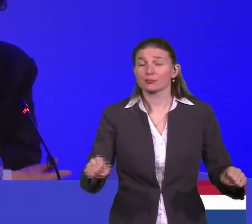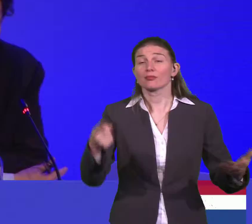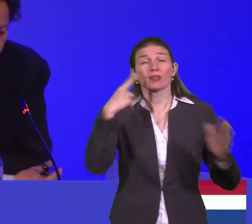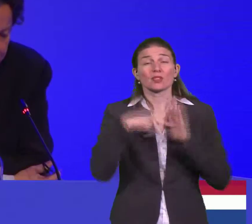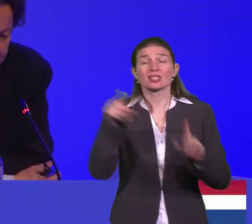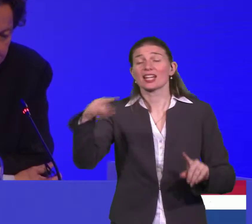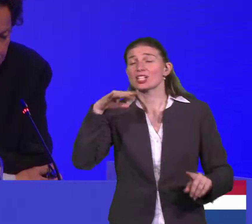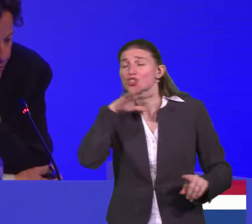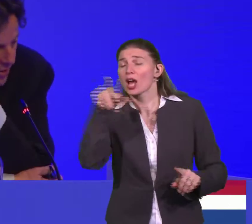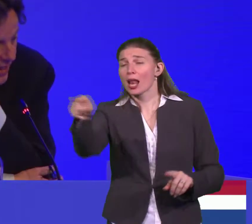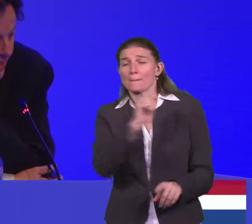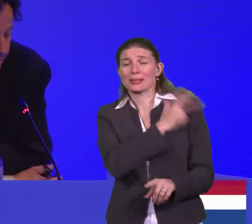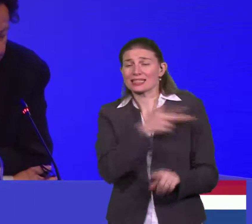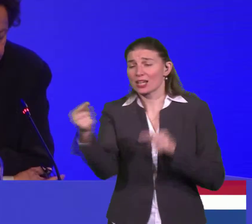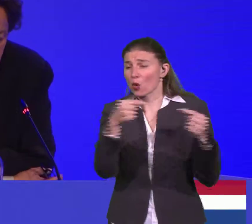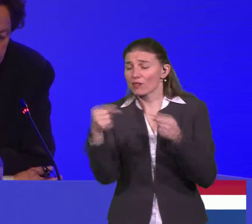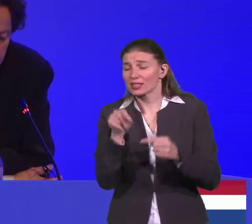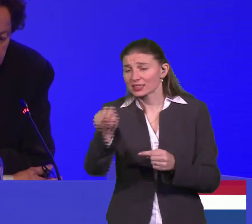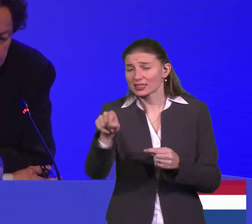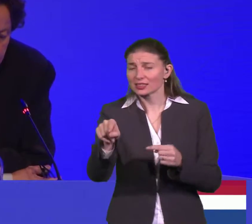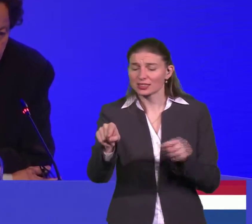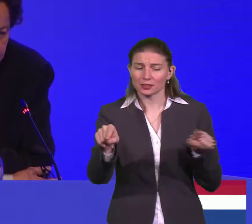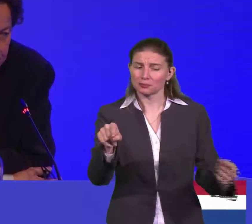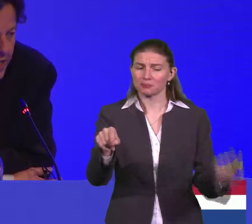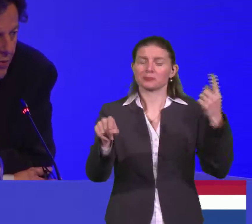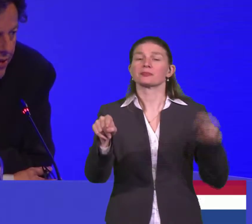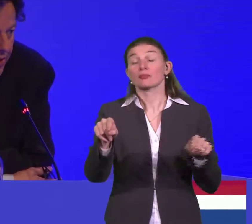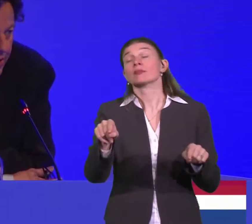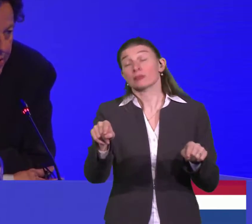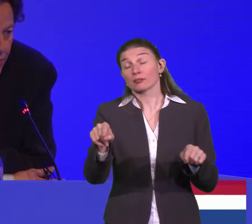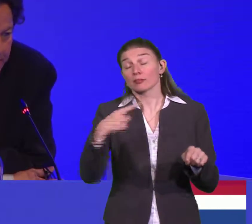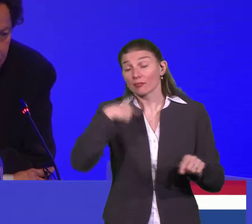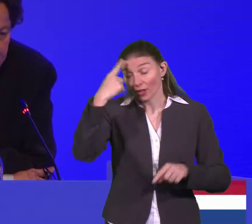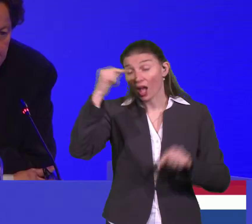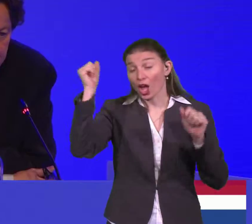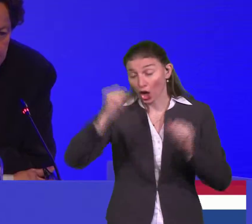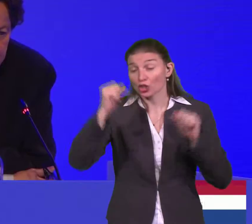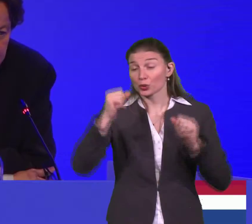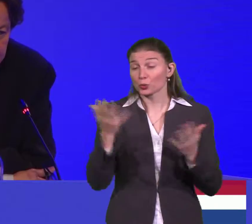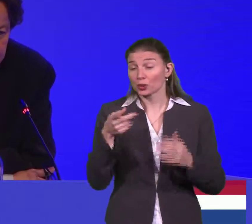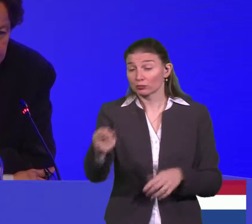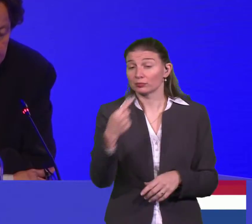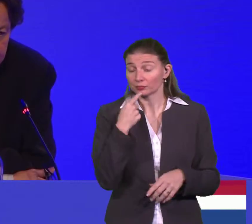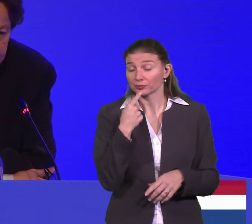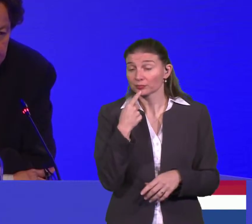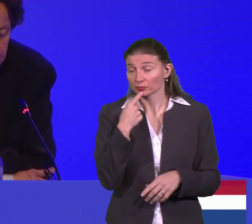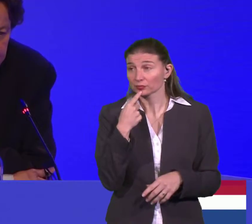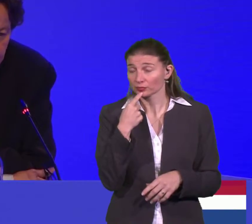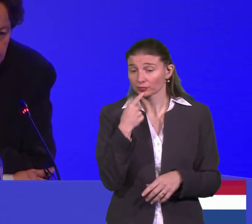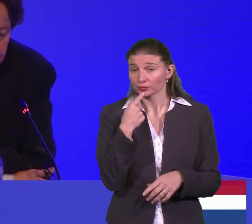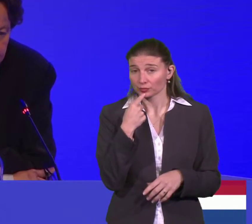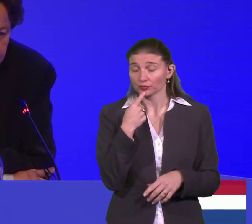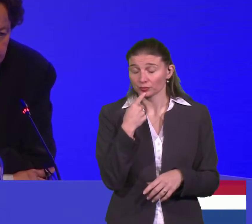Israeli-Palestinian conflict, let me just say that I would agree with what has been said regarding